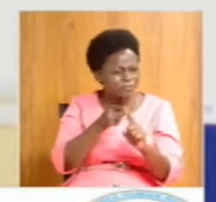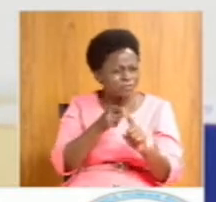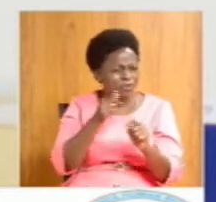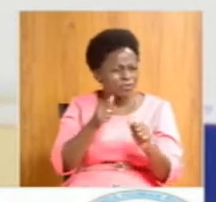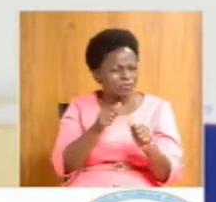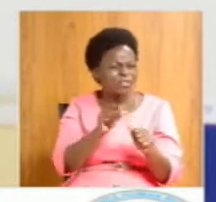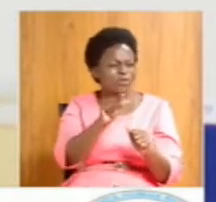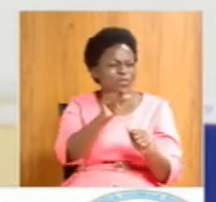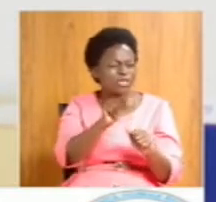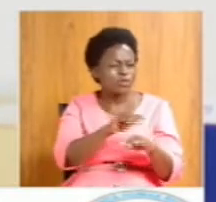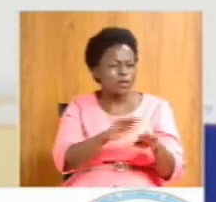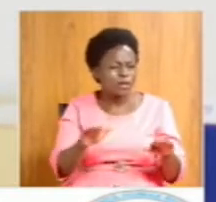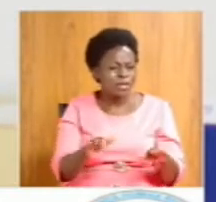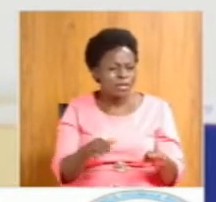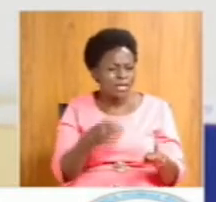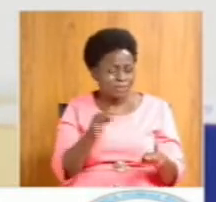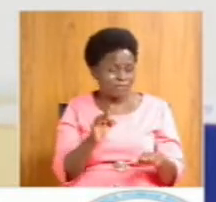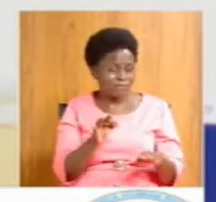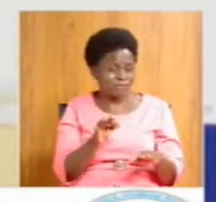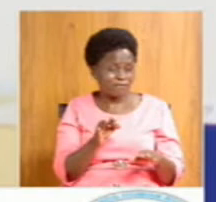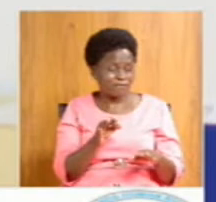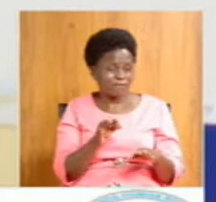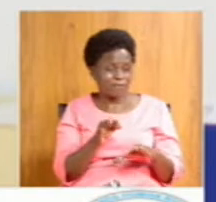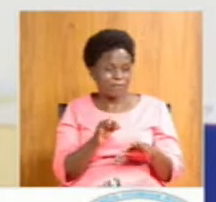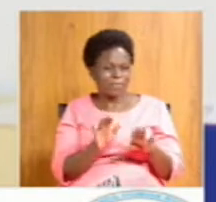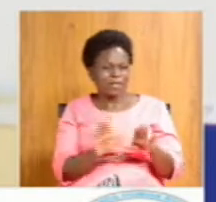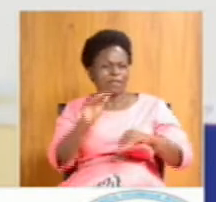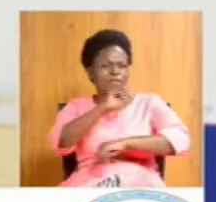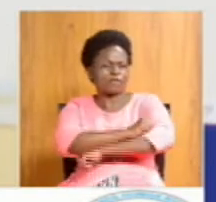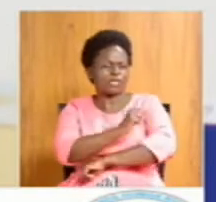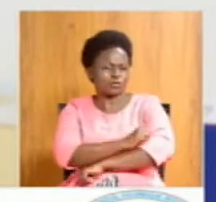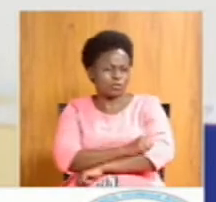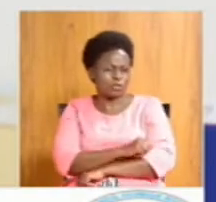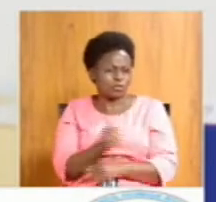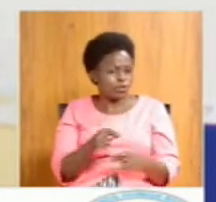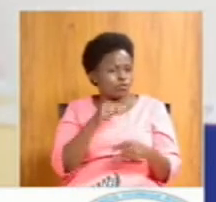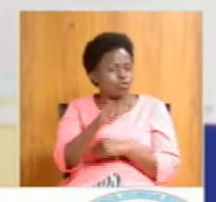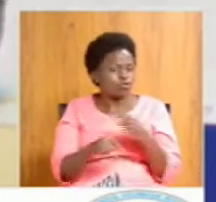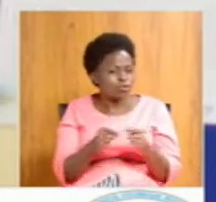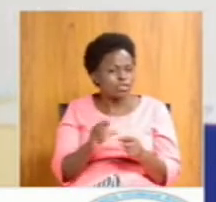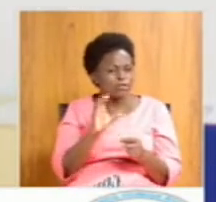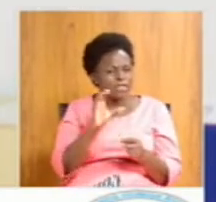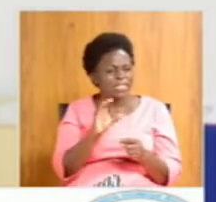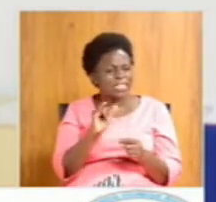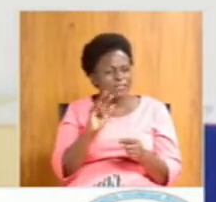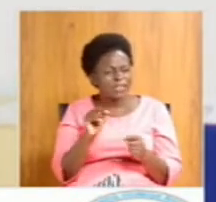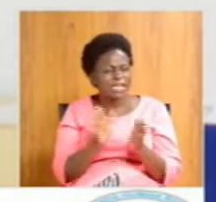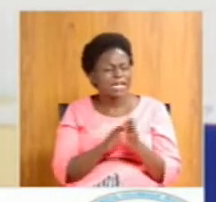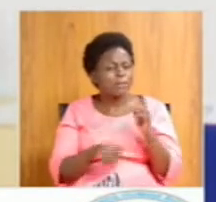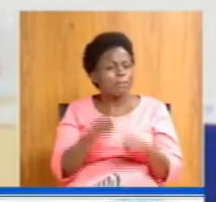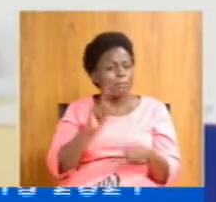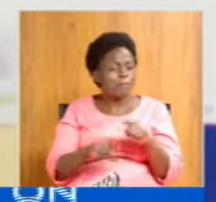ground. How about if it was just, you know, left for the schools also as well, to continue with the civics like we did and political